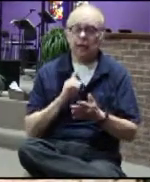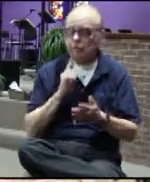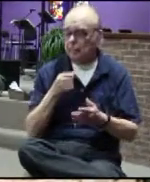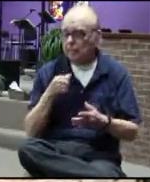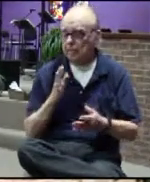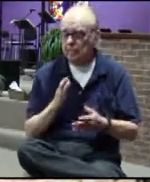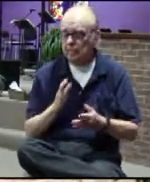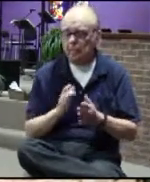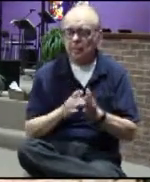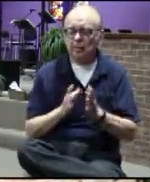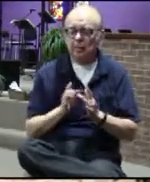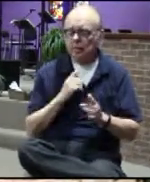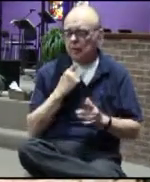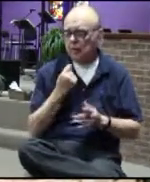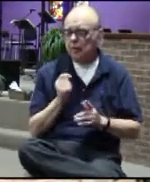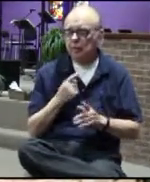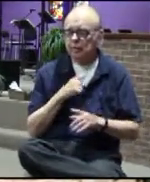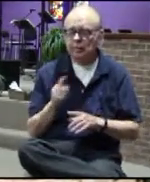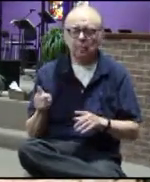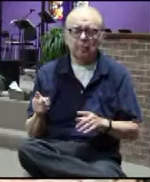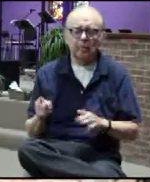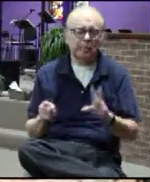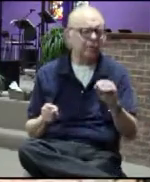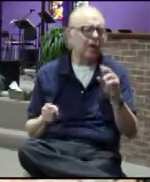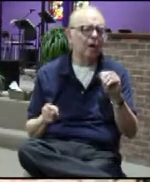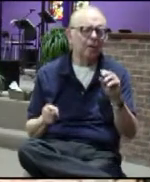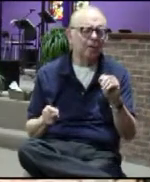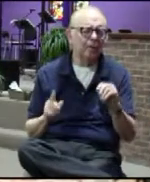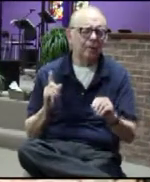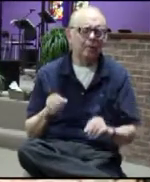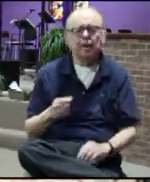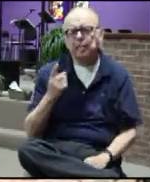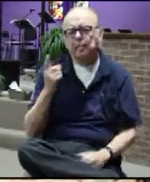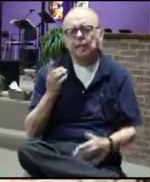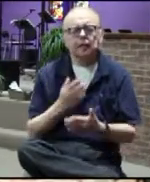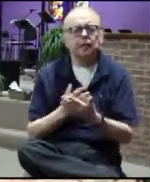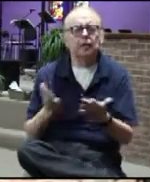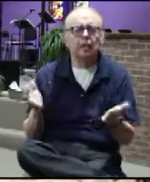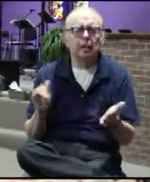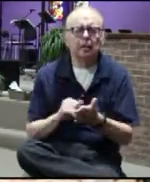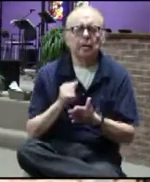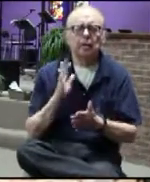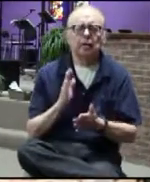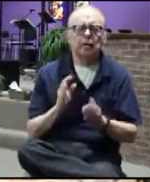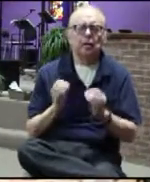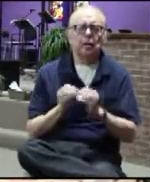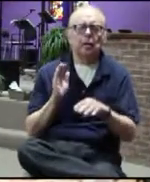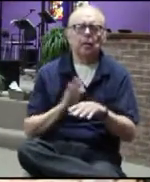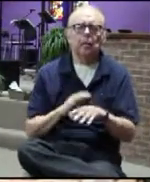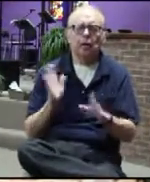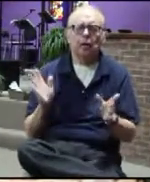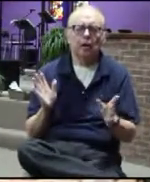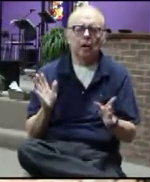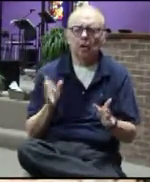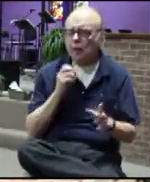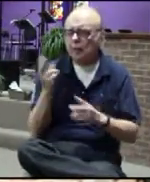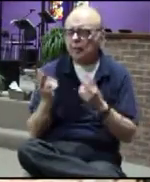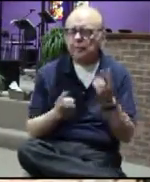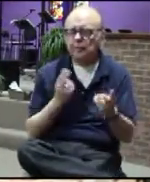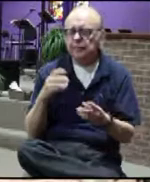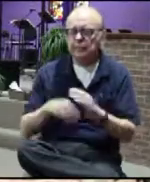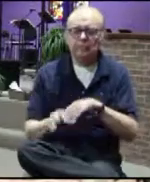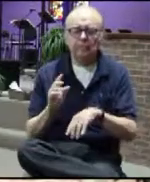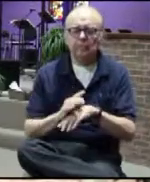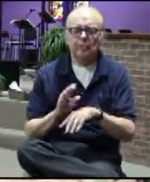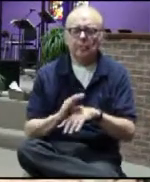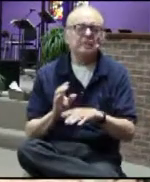And Jesus was trying to tell them, no, you need to understand something. God is more than just one who visits in the temple